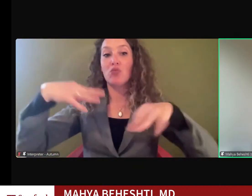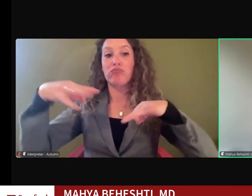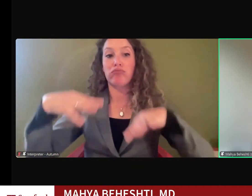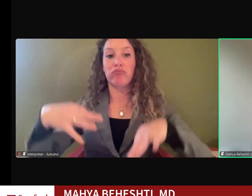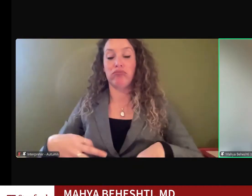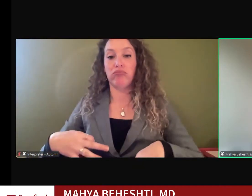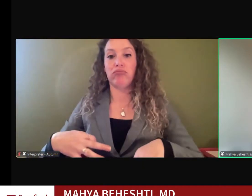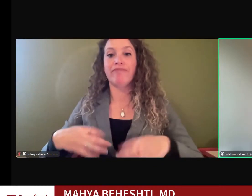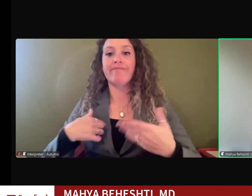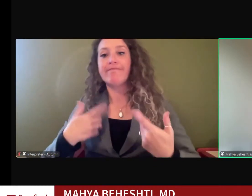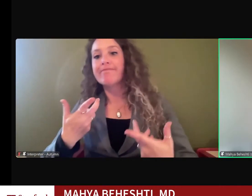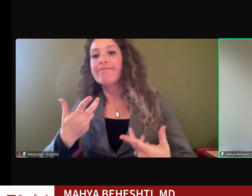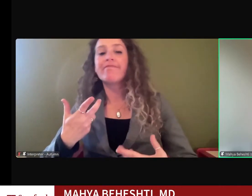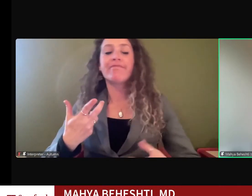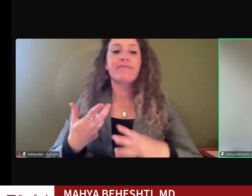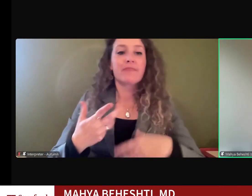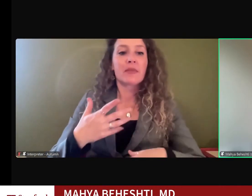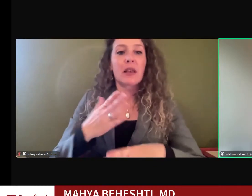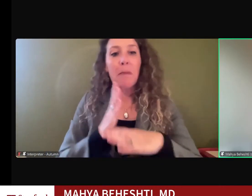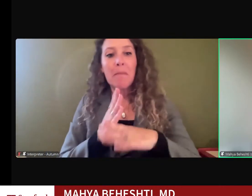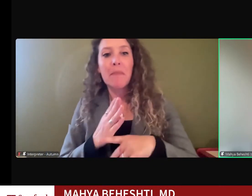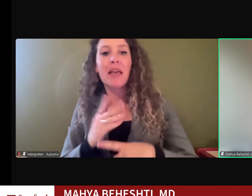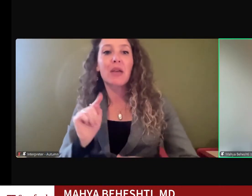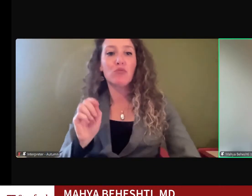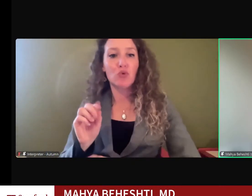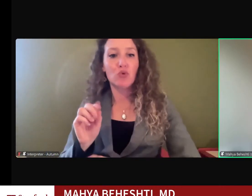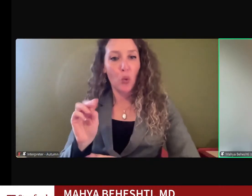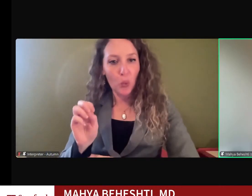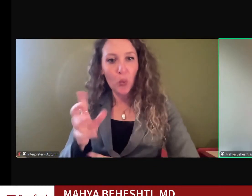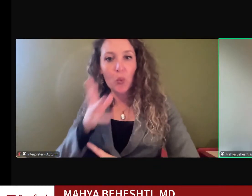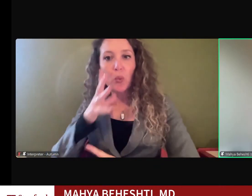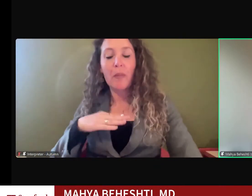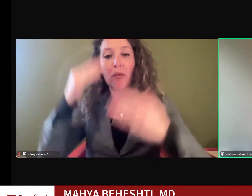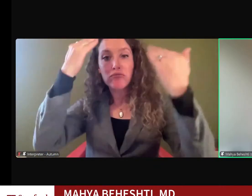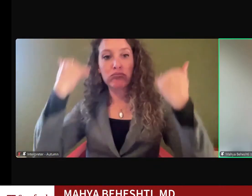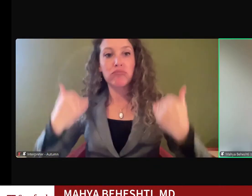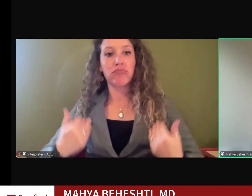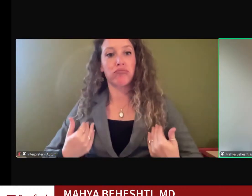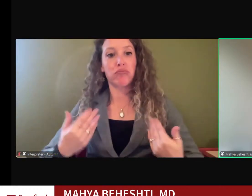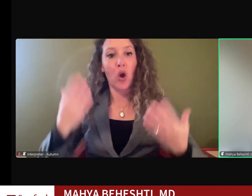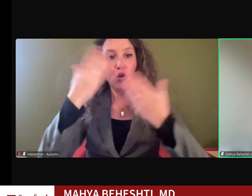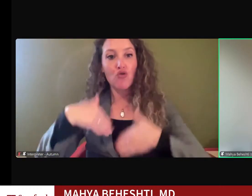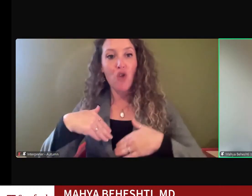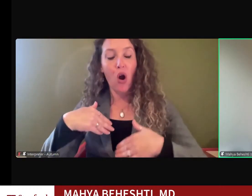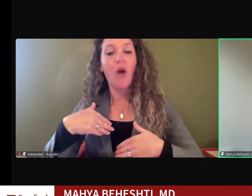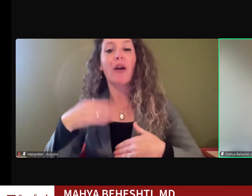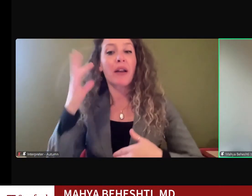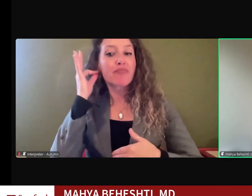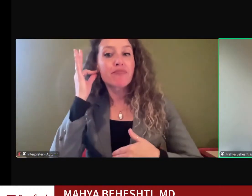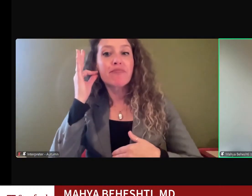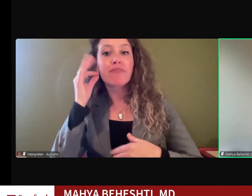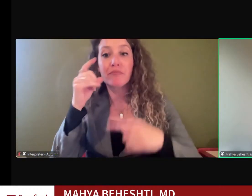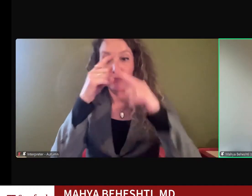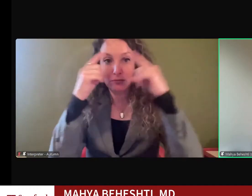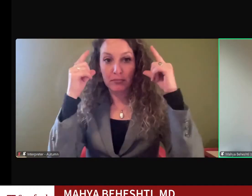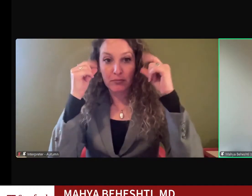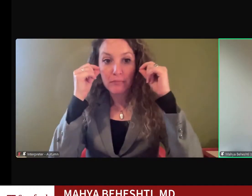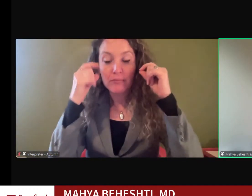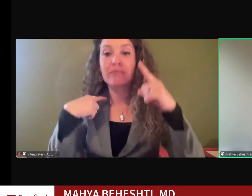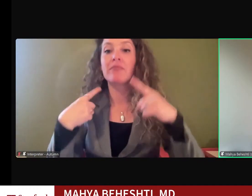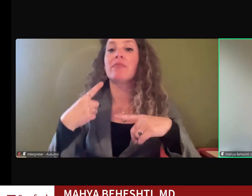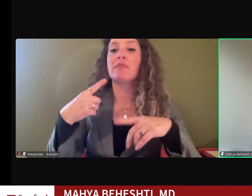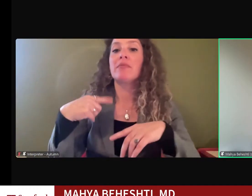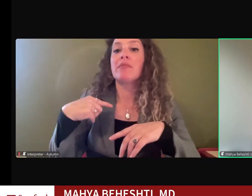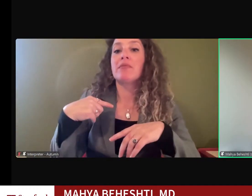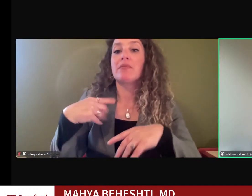I'm a medium-toned woman with shoulder-length dark hair, wearing black glasses, a white shirt, and a